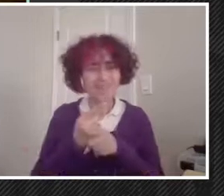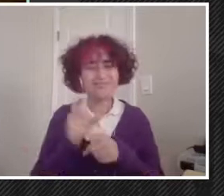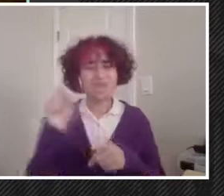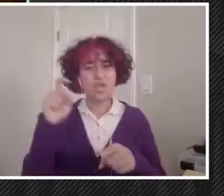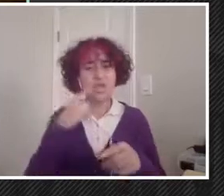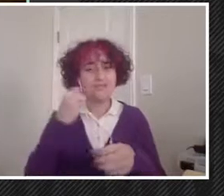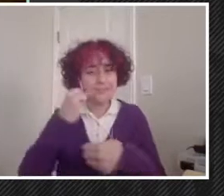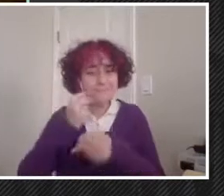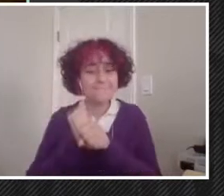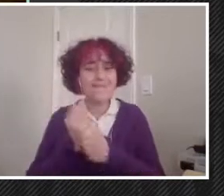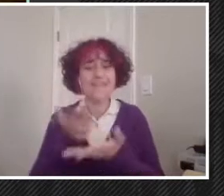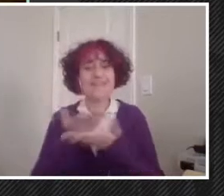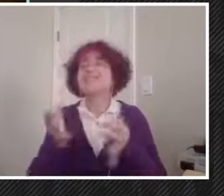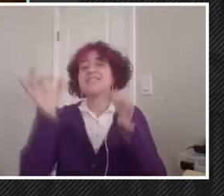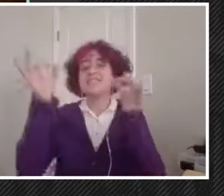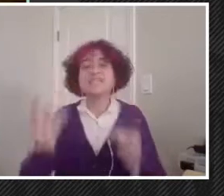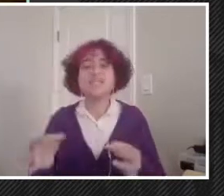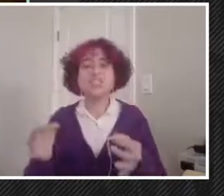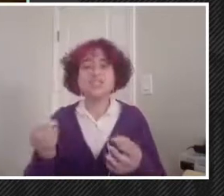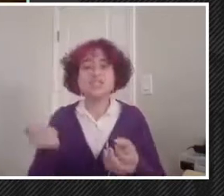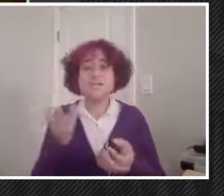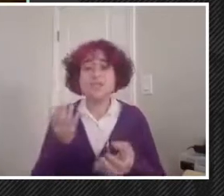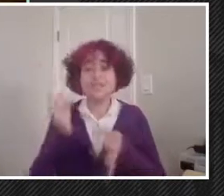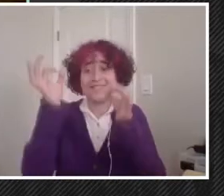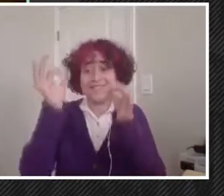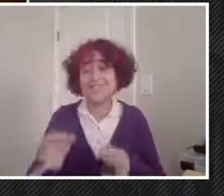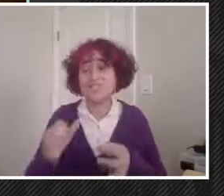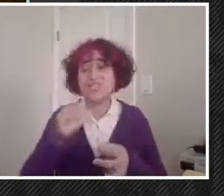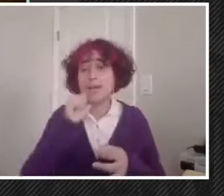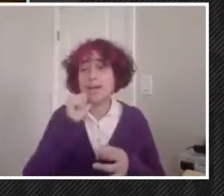these decisions. Some of these decisions are not just